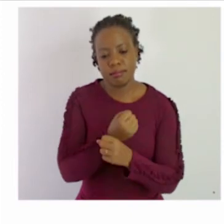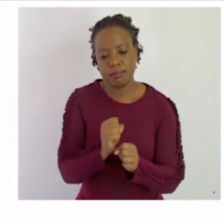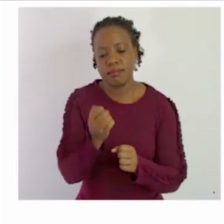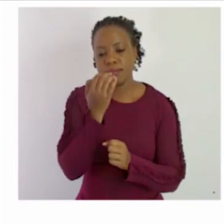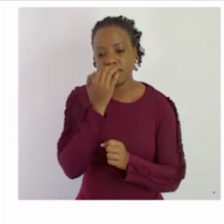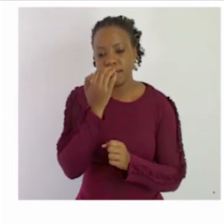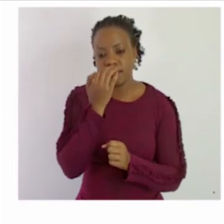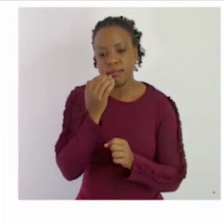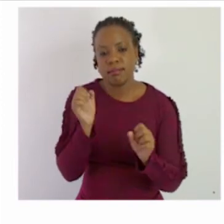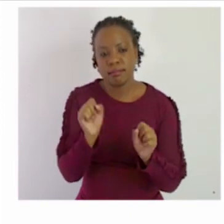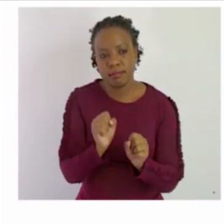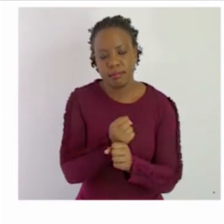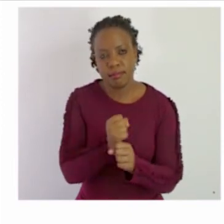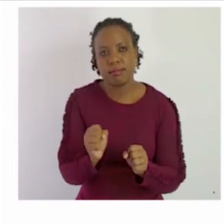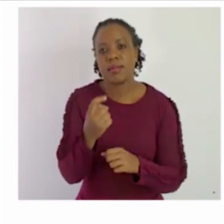or measure.